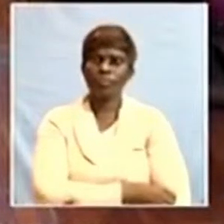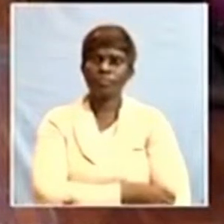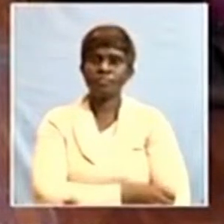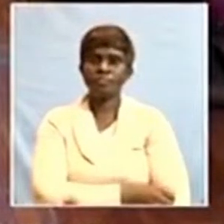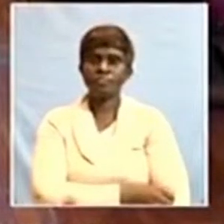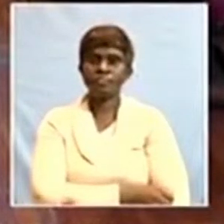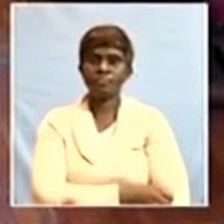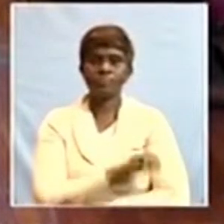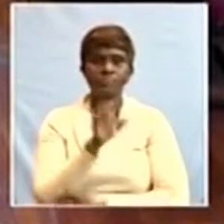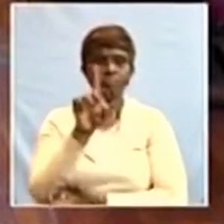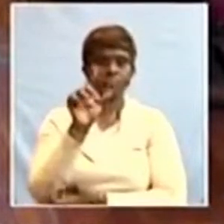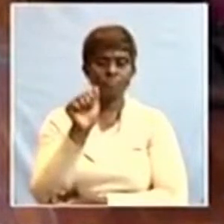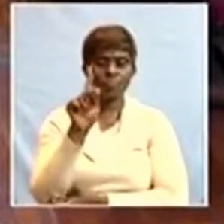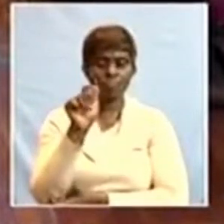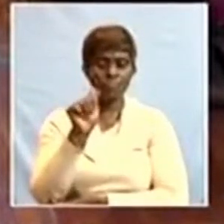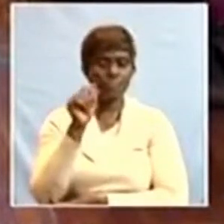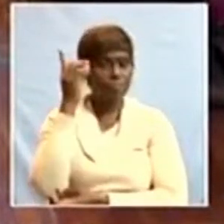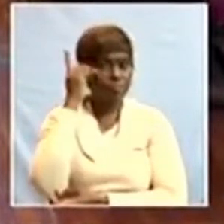Honorable Daka.